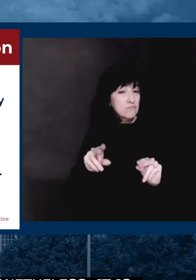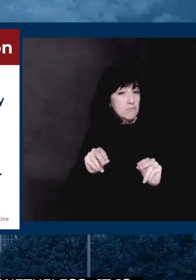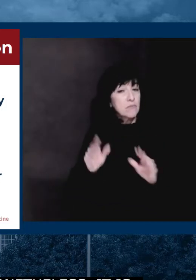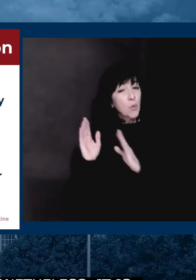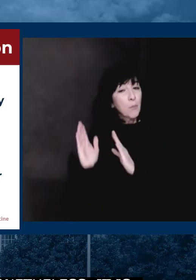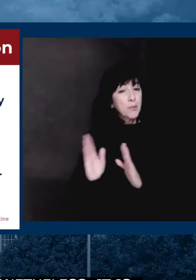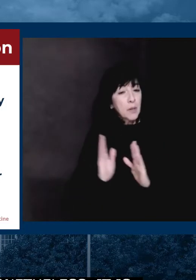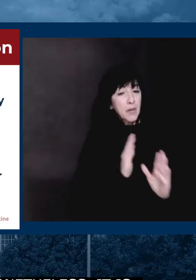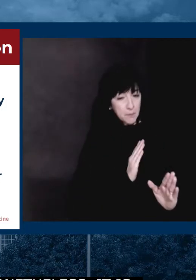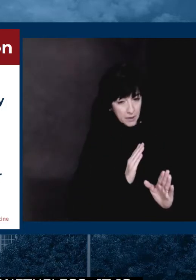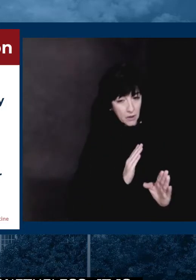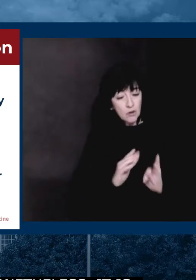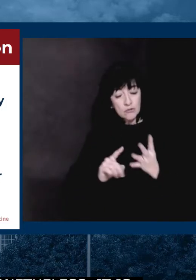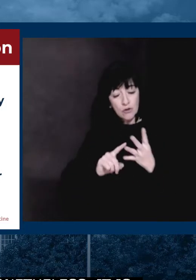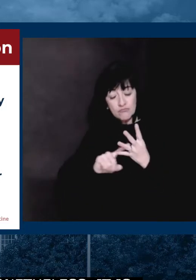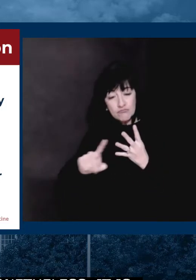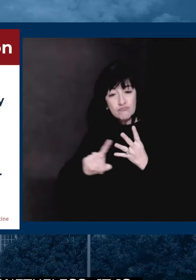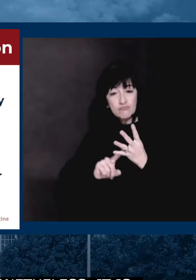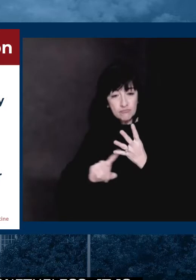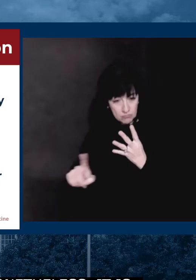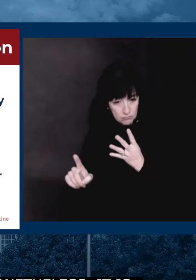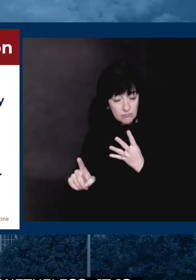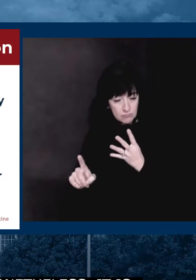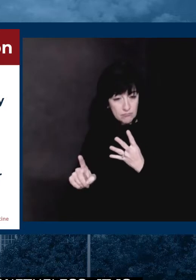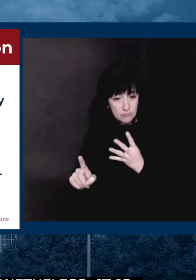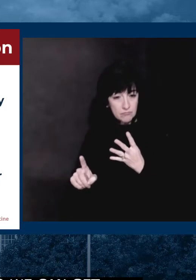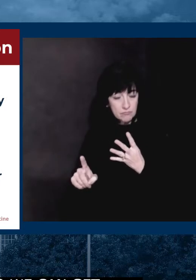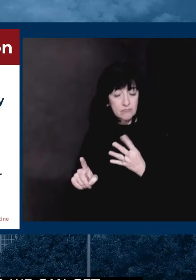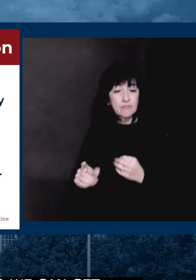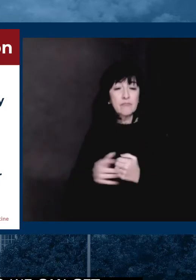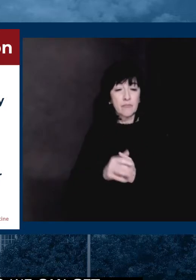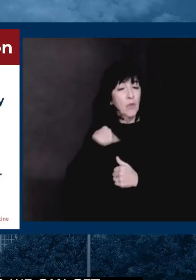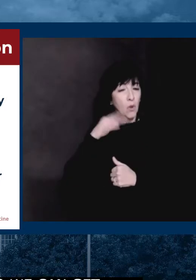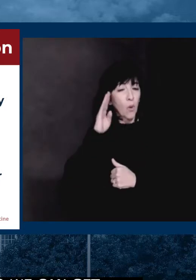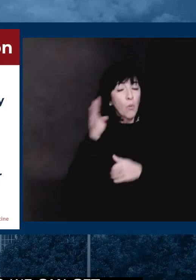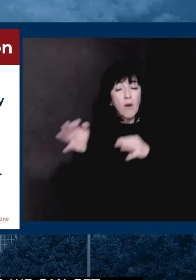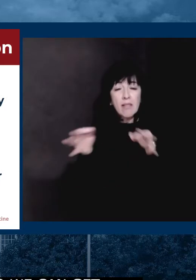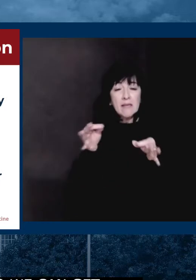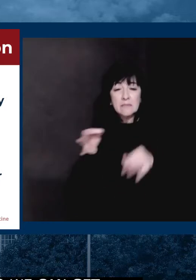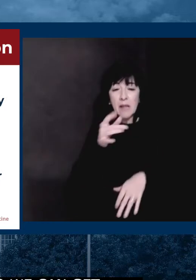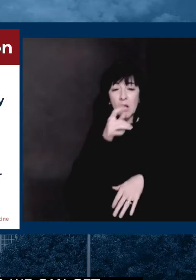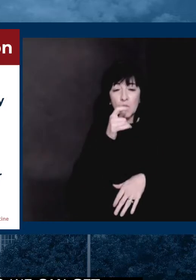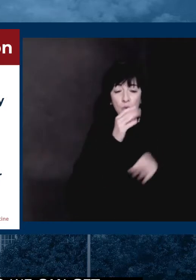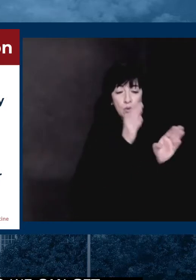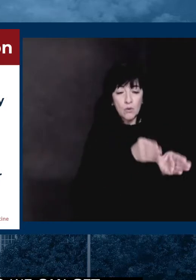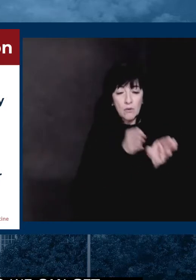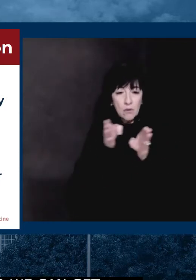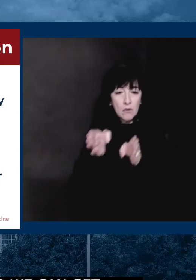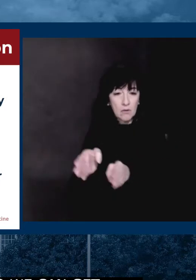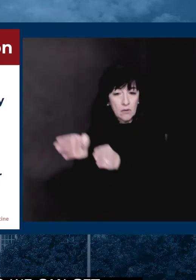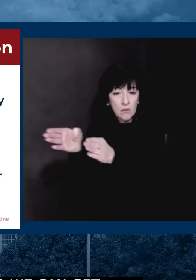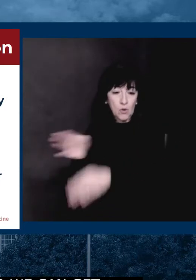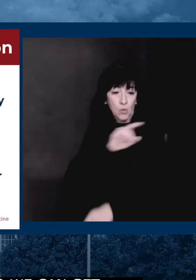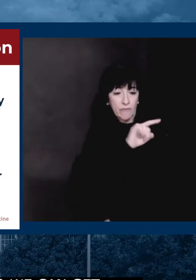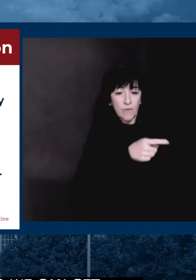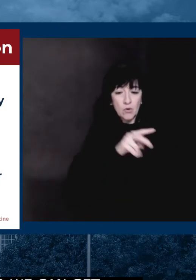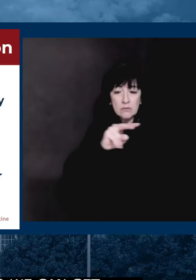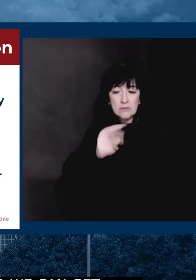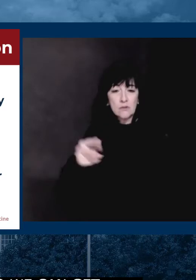1B includes frontline essential workers, which I will get to soon. Now the ACIP